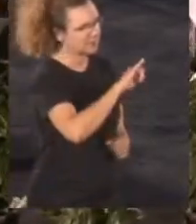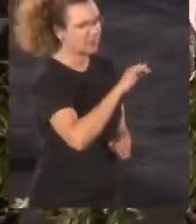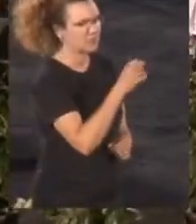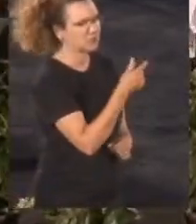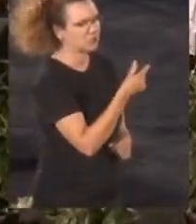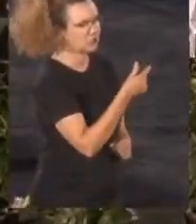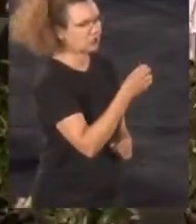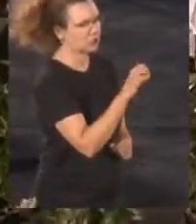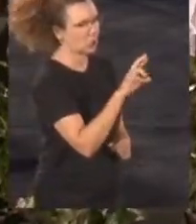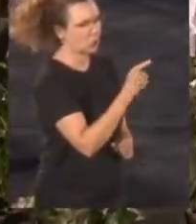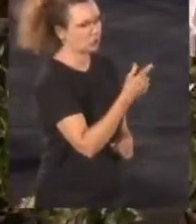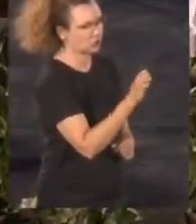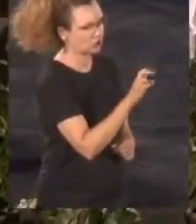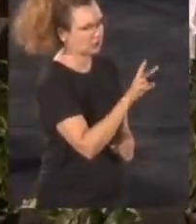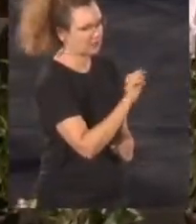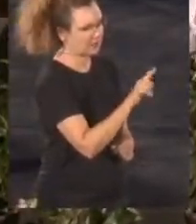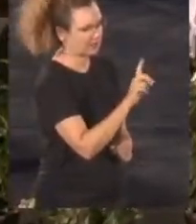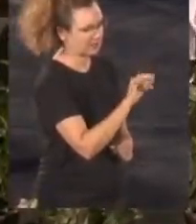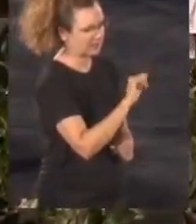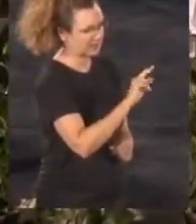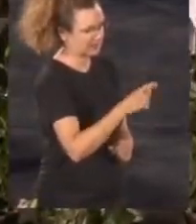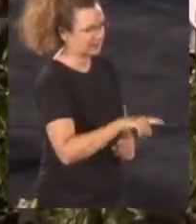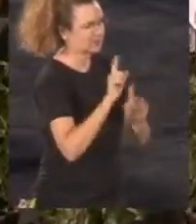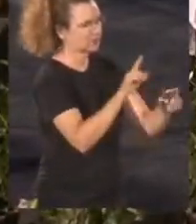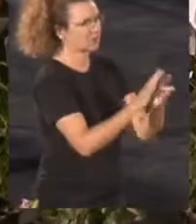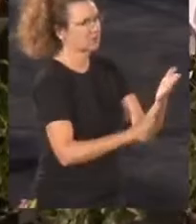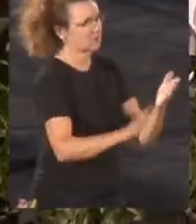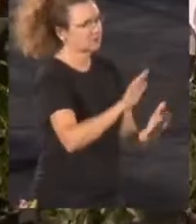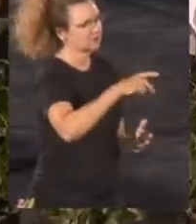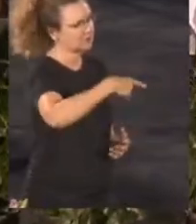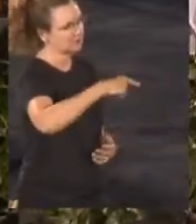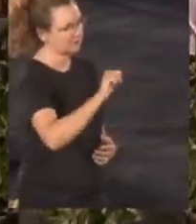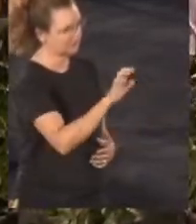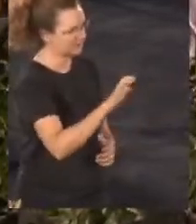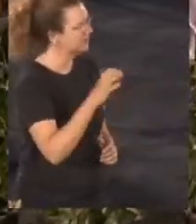George Valdez will be attending Palo Alto College.